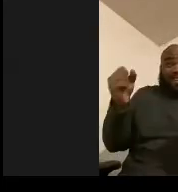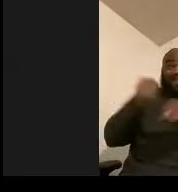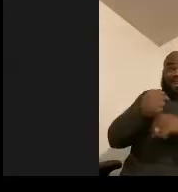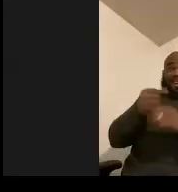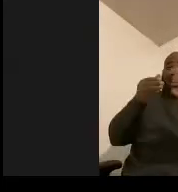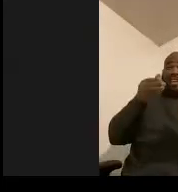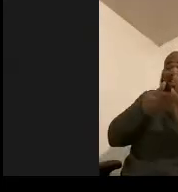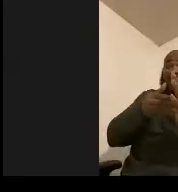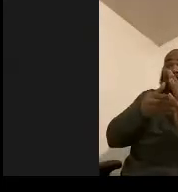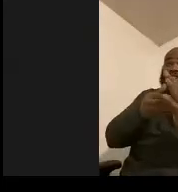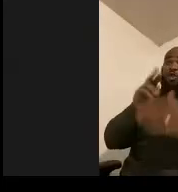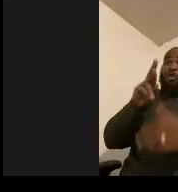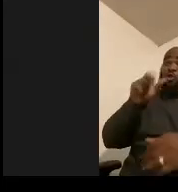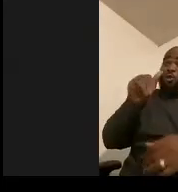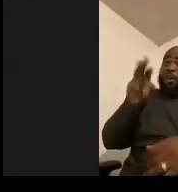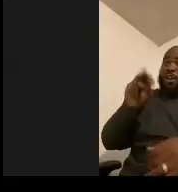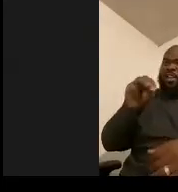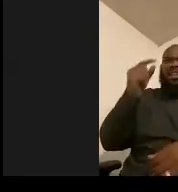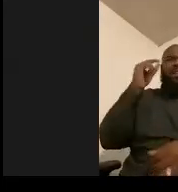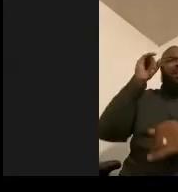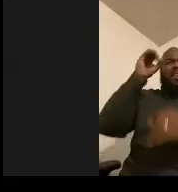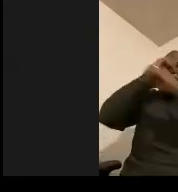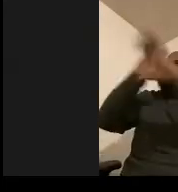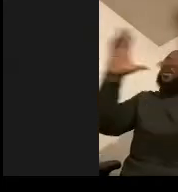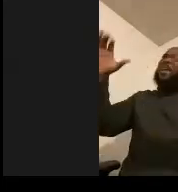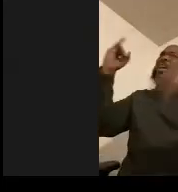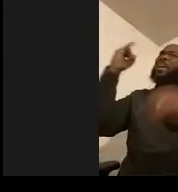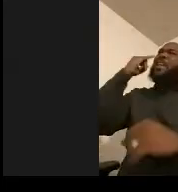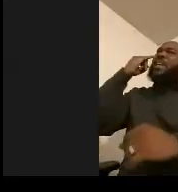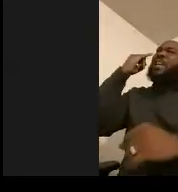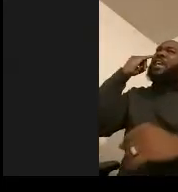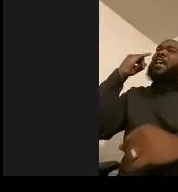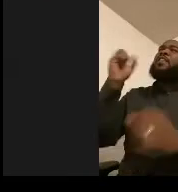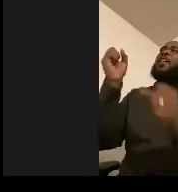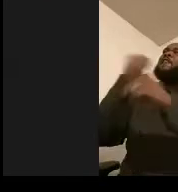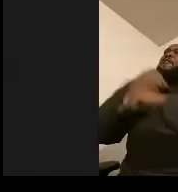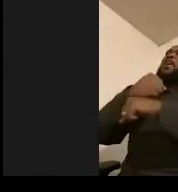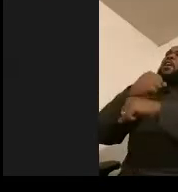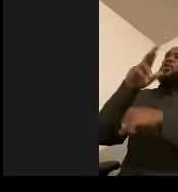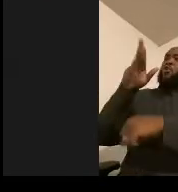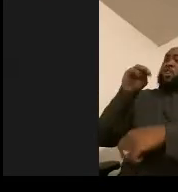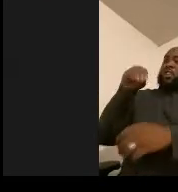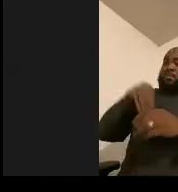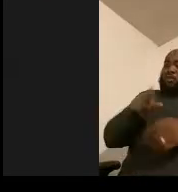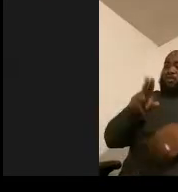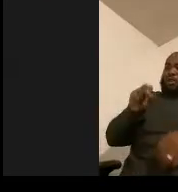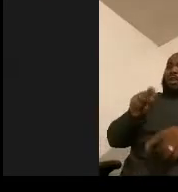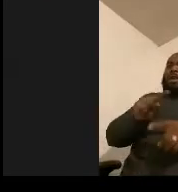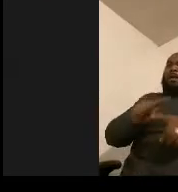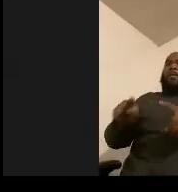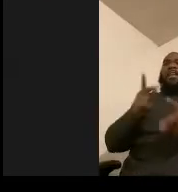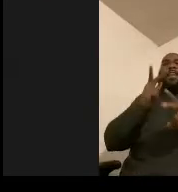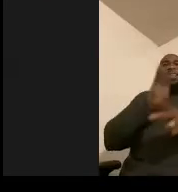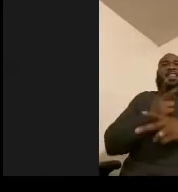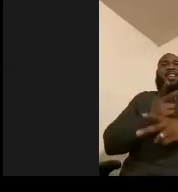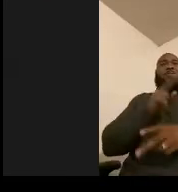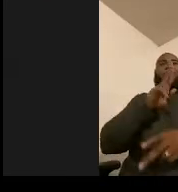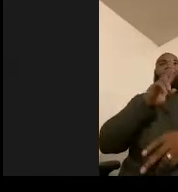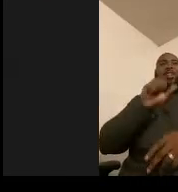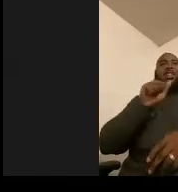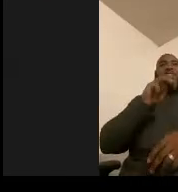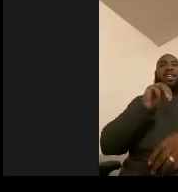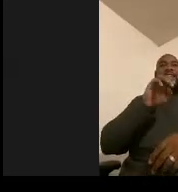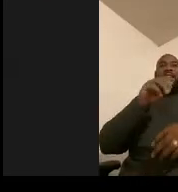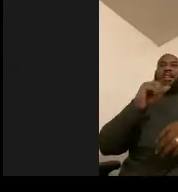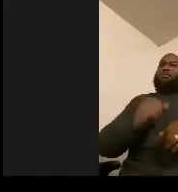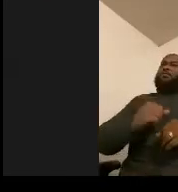to end racism in the United States, but to keep the US empire. What kind of fight would that be? I mean, you can't even do that. But what kind of